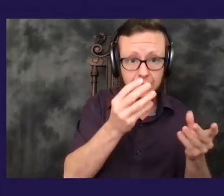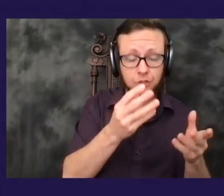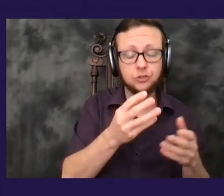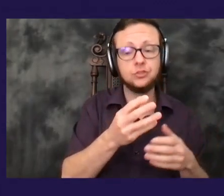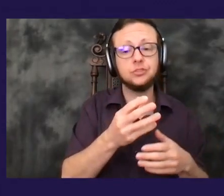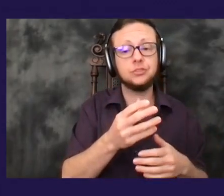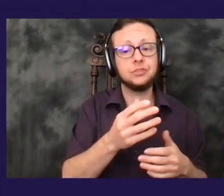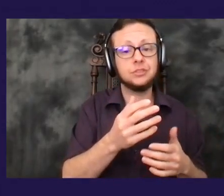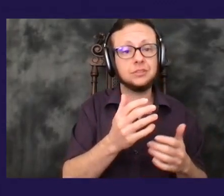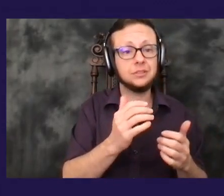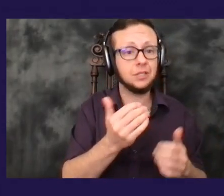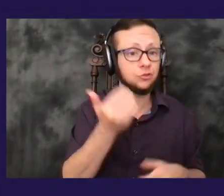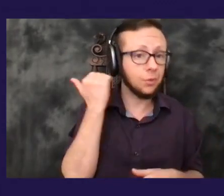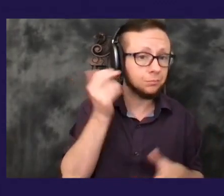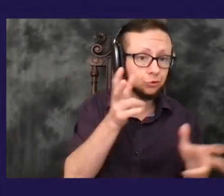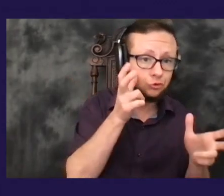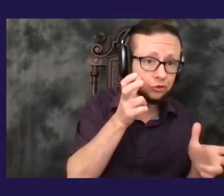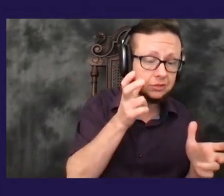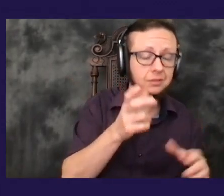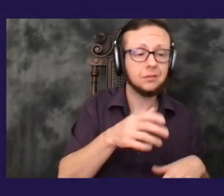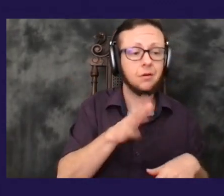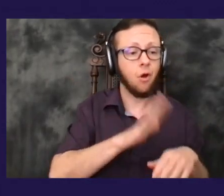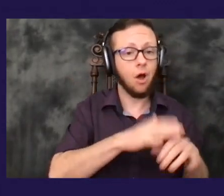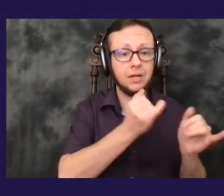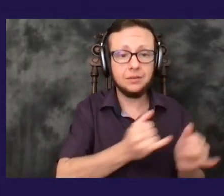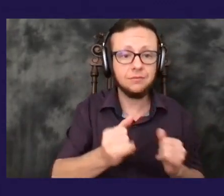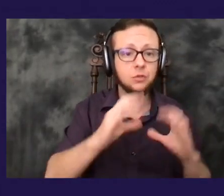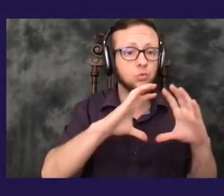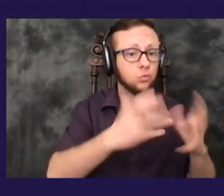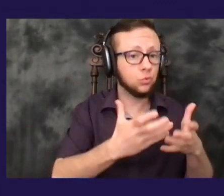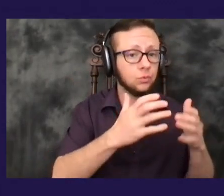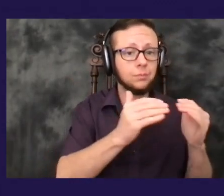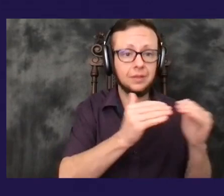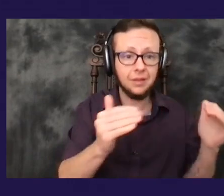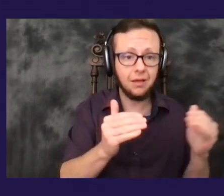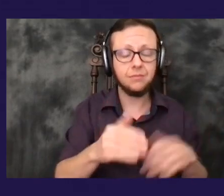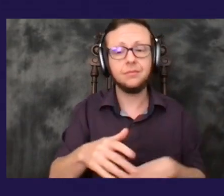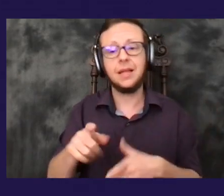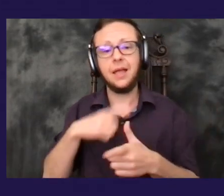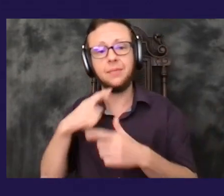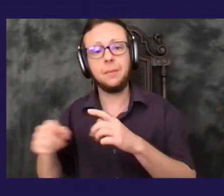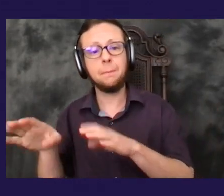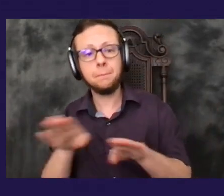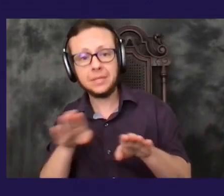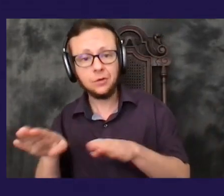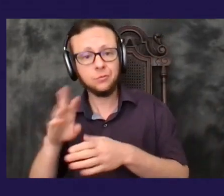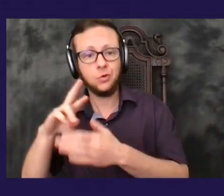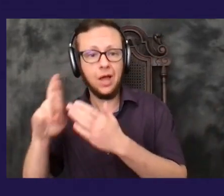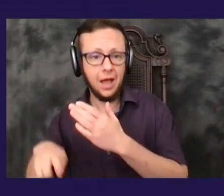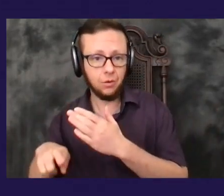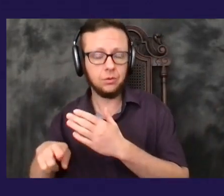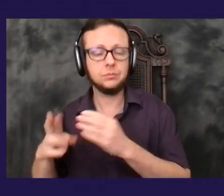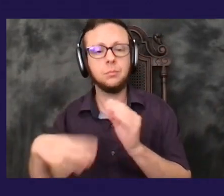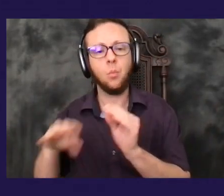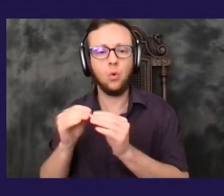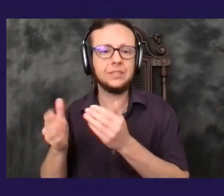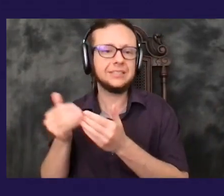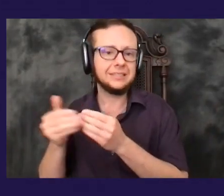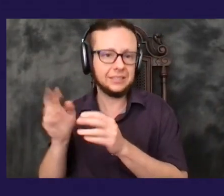consumption, either at a group or an individual level, and the behavioral outcomes that are much more easily observed.